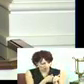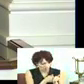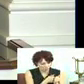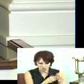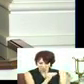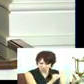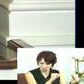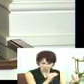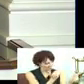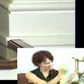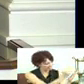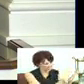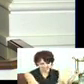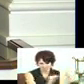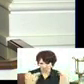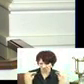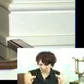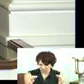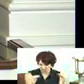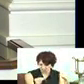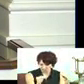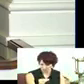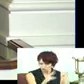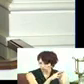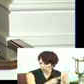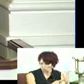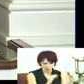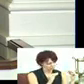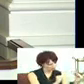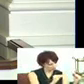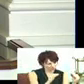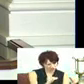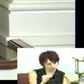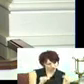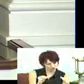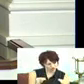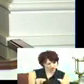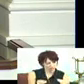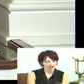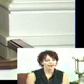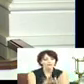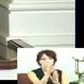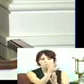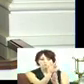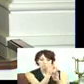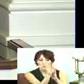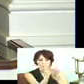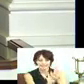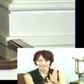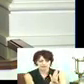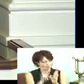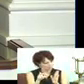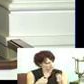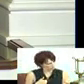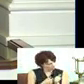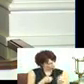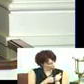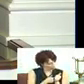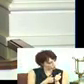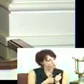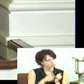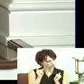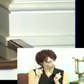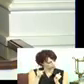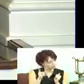Specific forms, specific rules, specific formulas that must be followed.